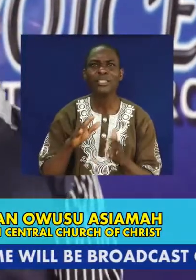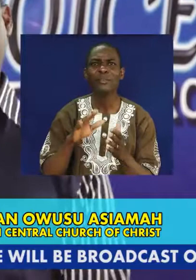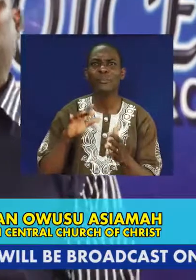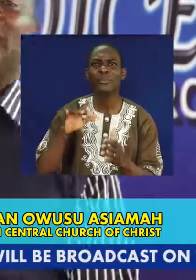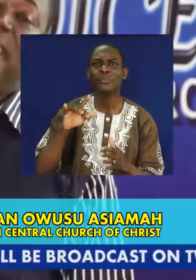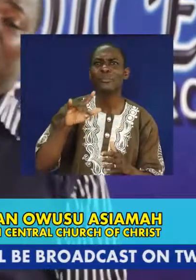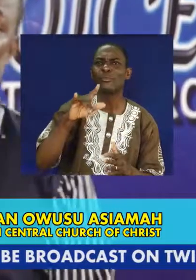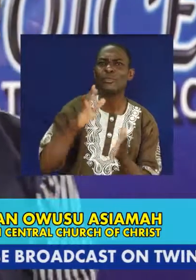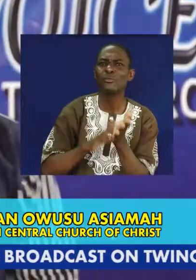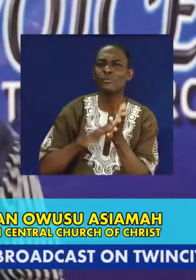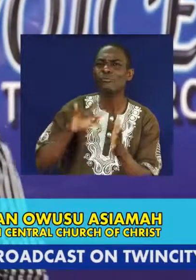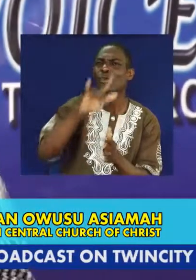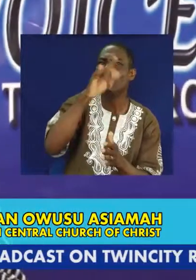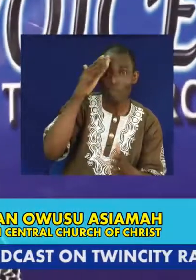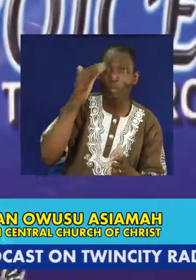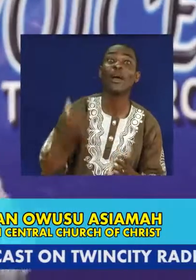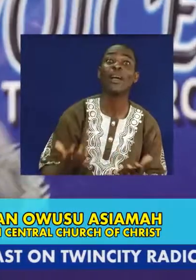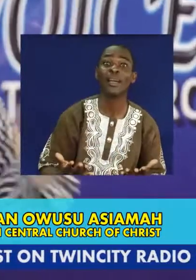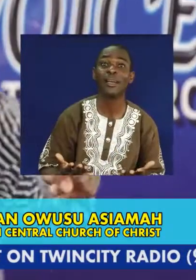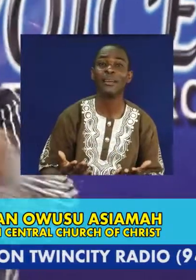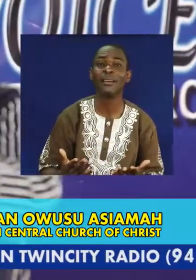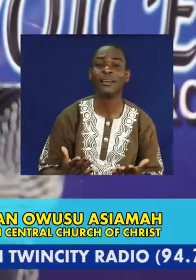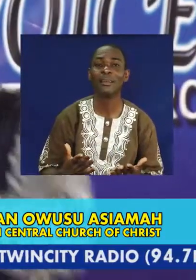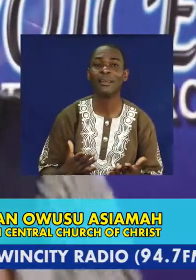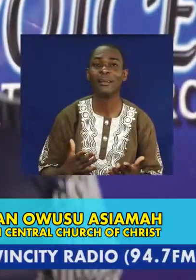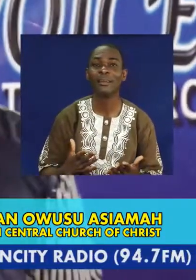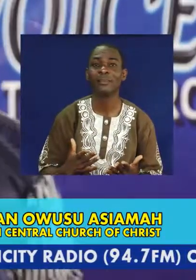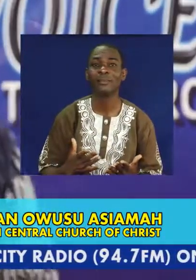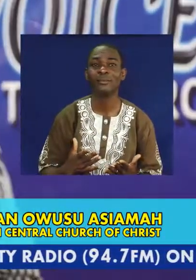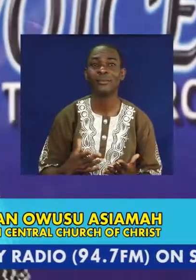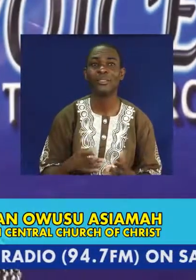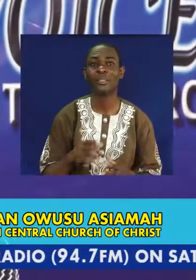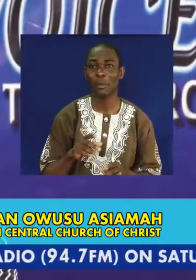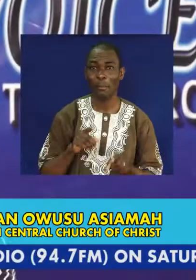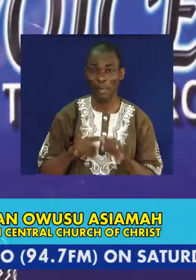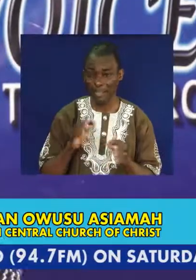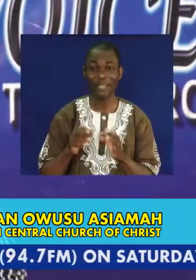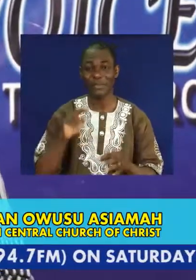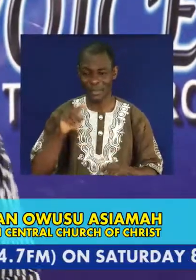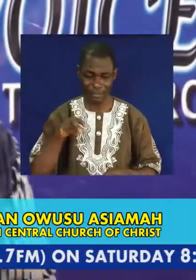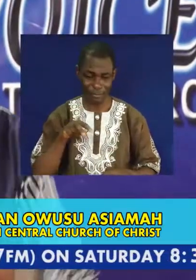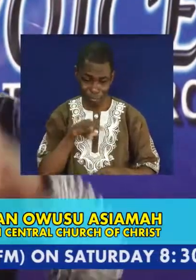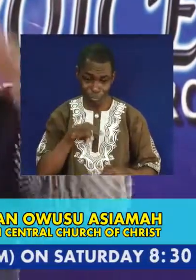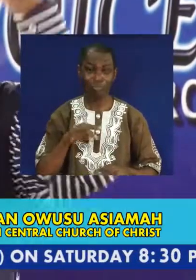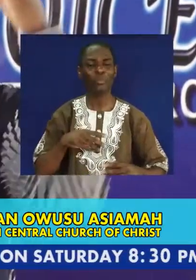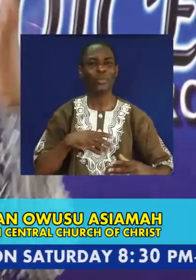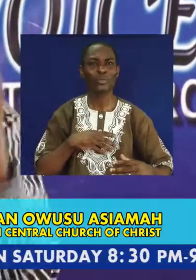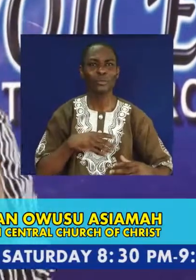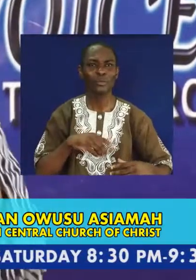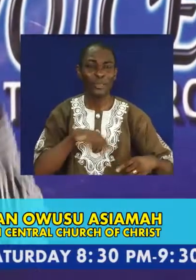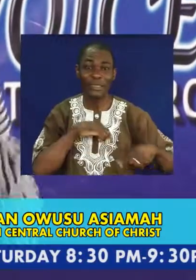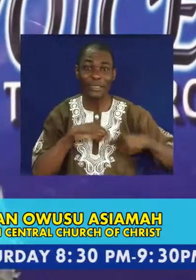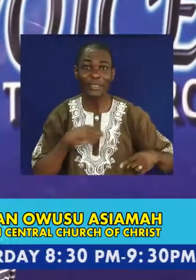yeah, Casa. NDCO, MPPO, some more healthcare a year. And yet, Dana, NDC,